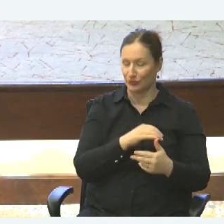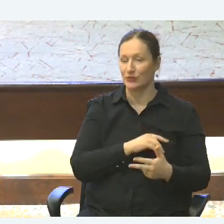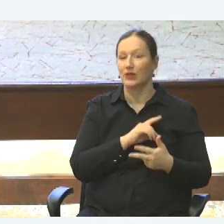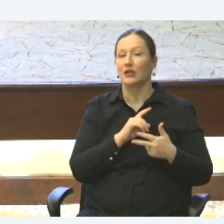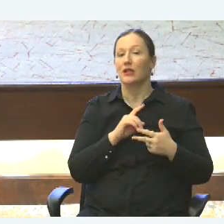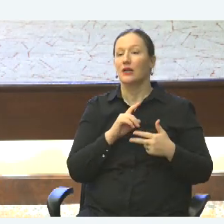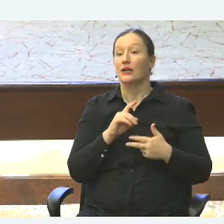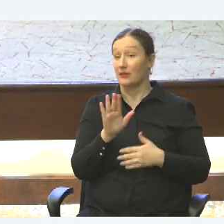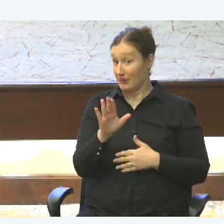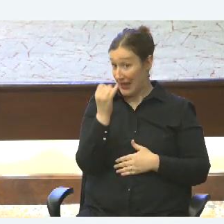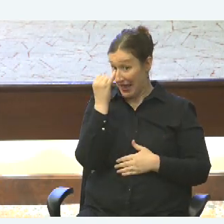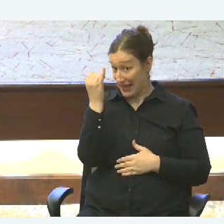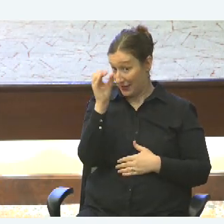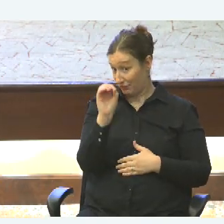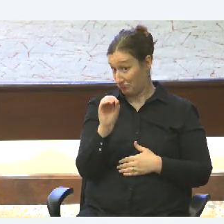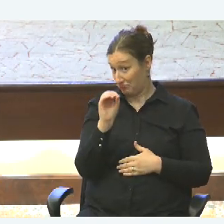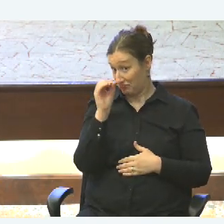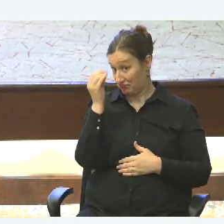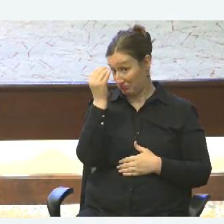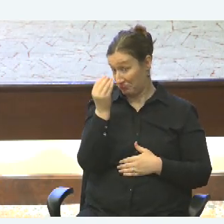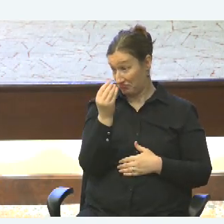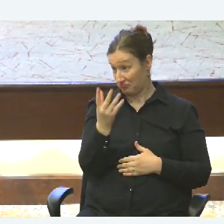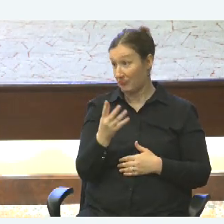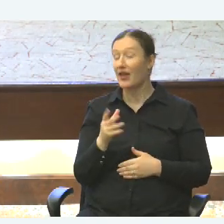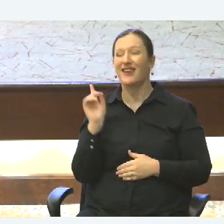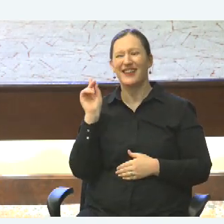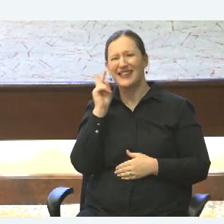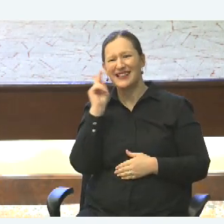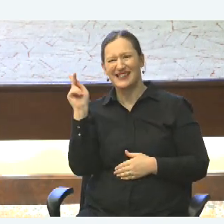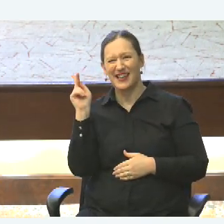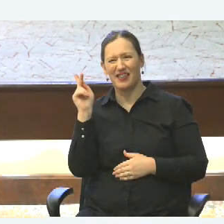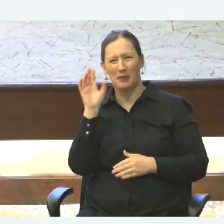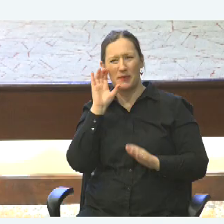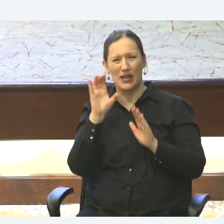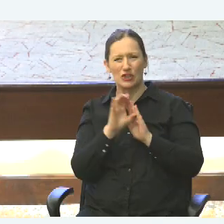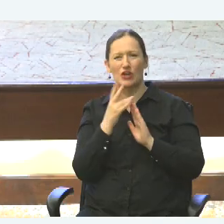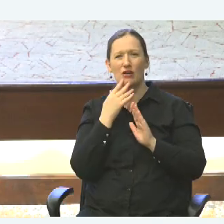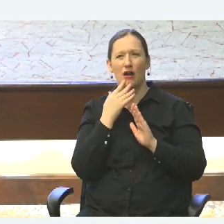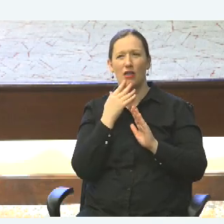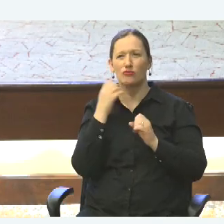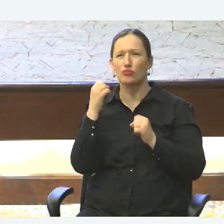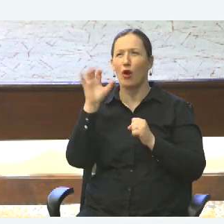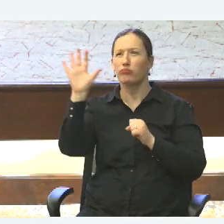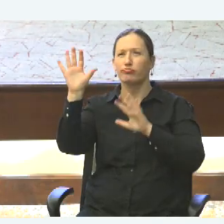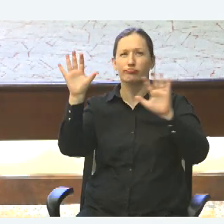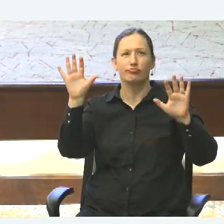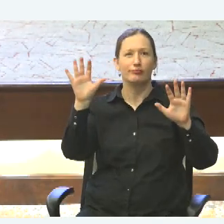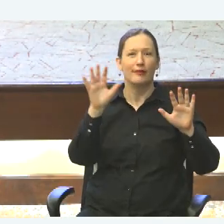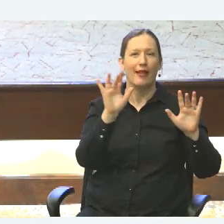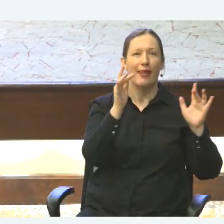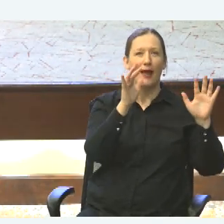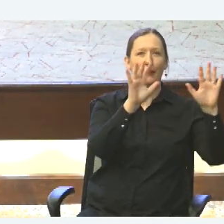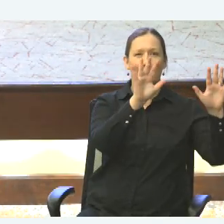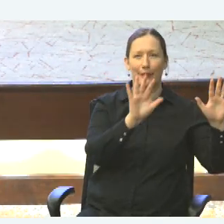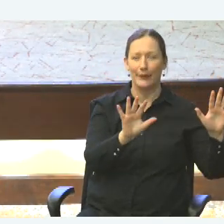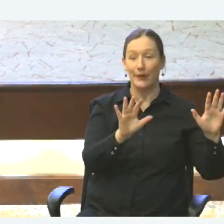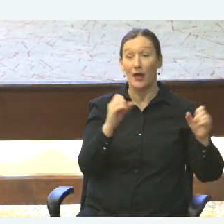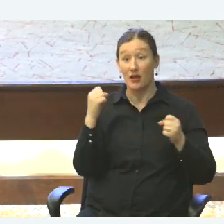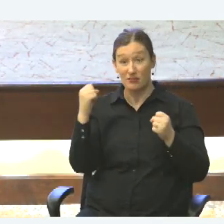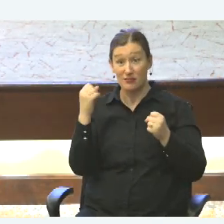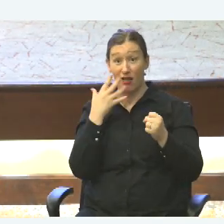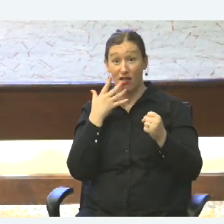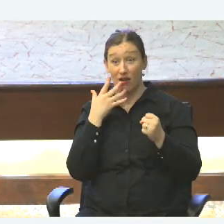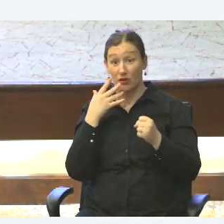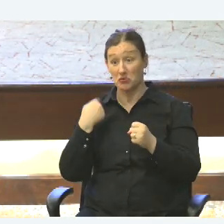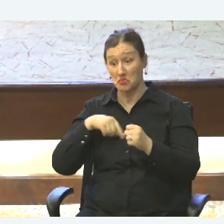To give you a little idea, as we looked at going back to that diagram I just showed you, when you look at just those solid colors that we are collecting rent